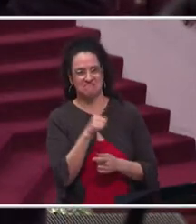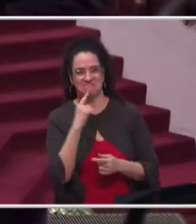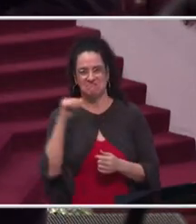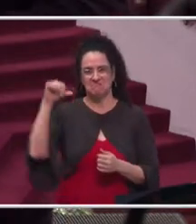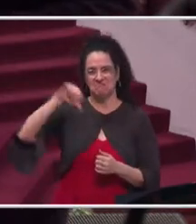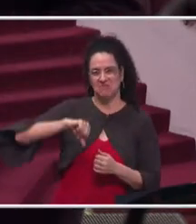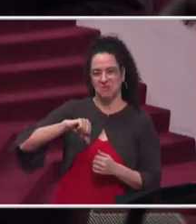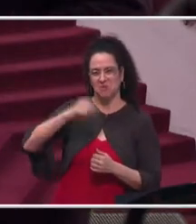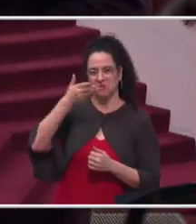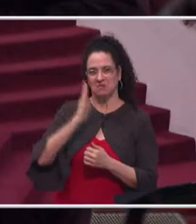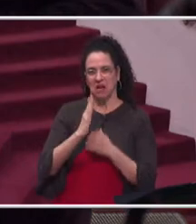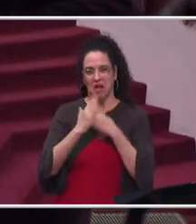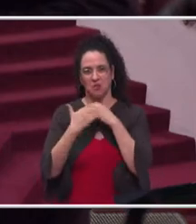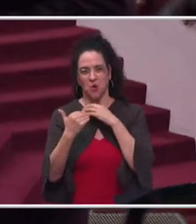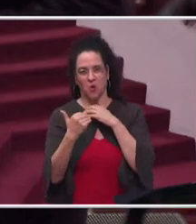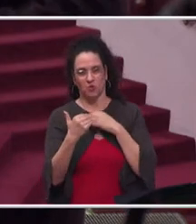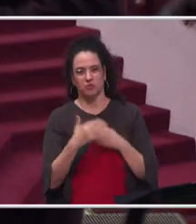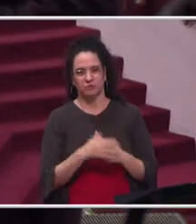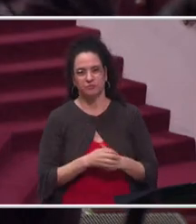And then